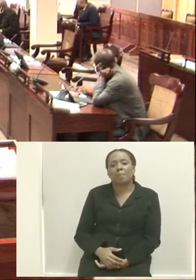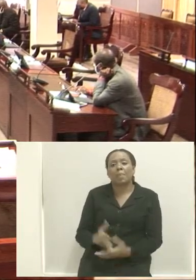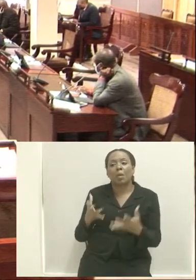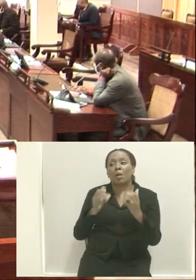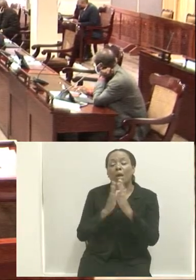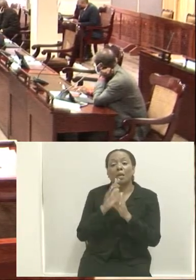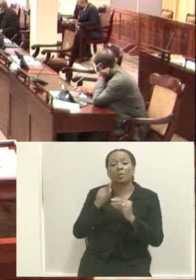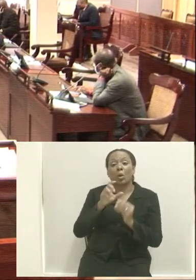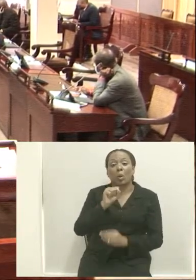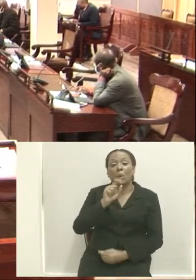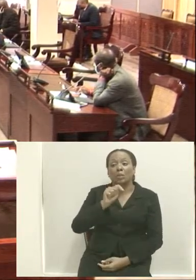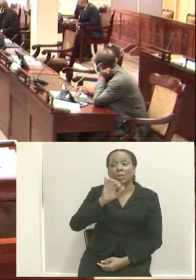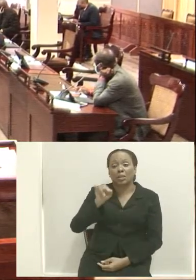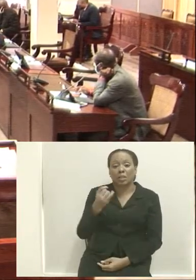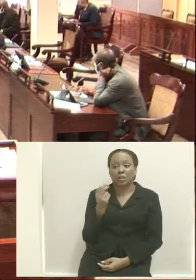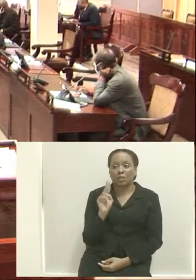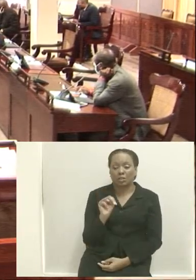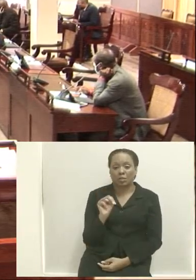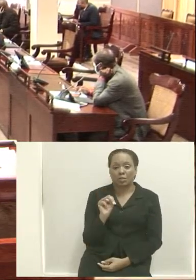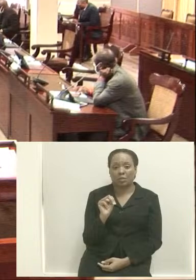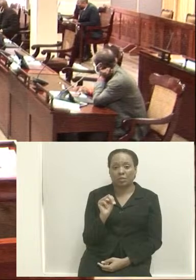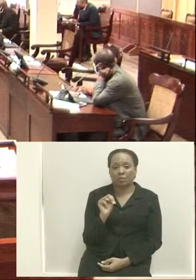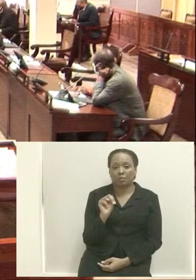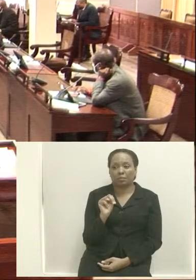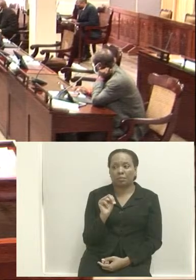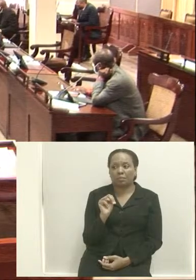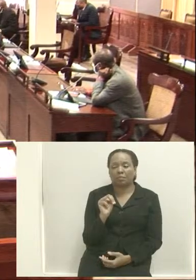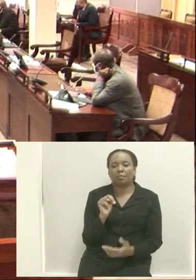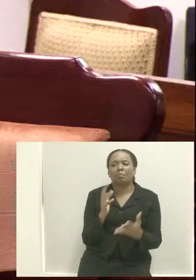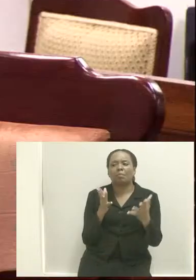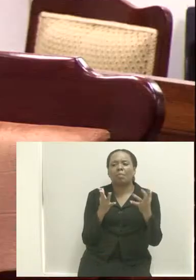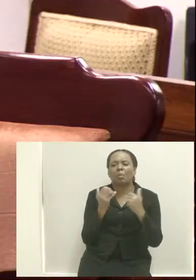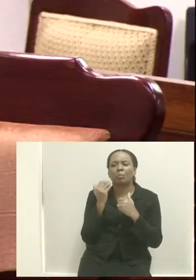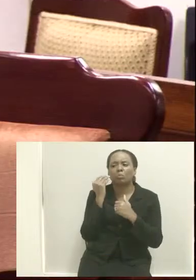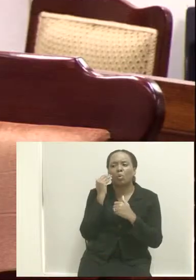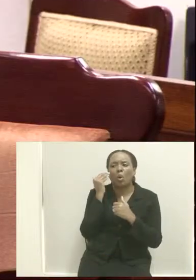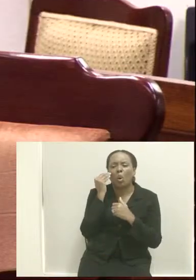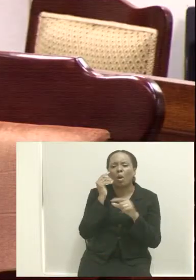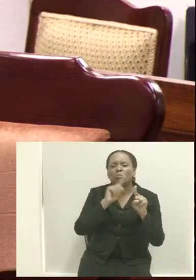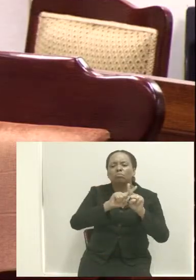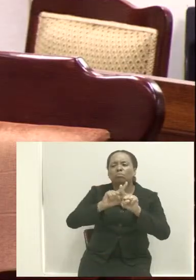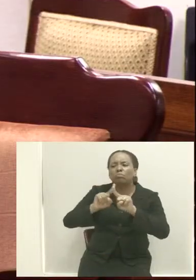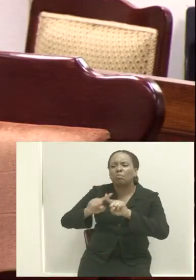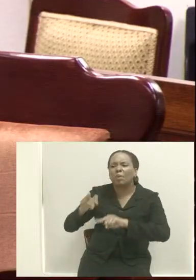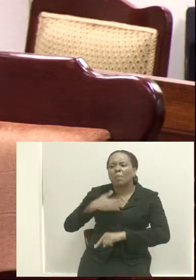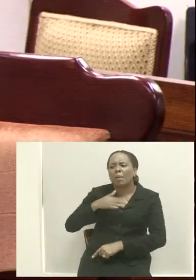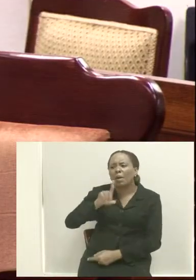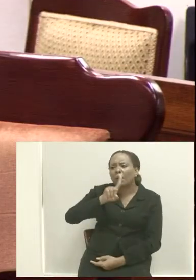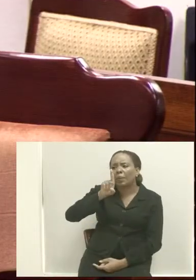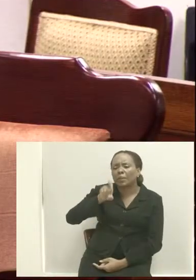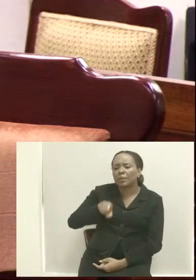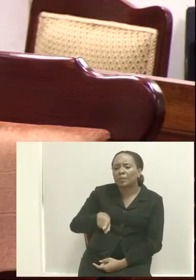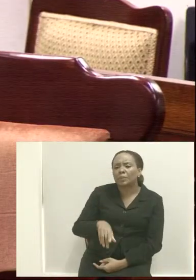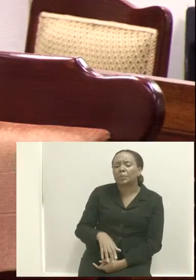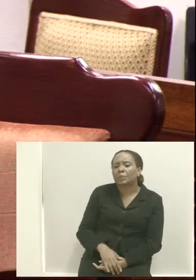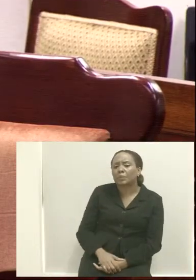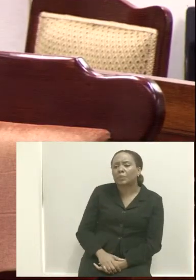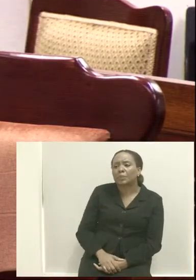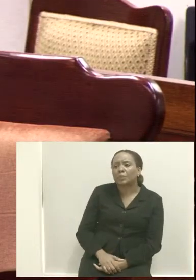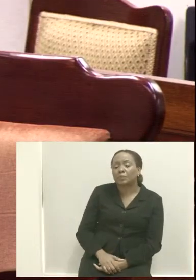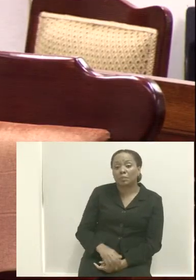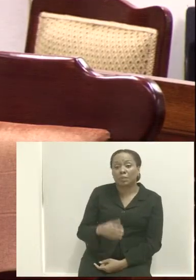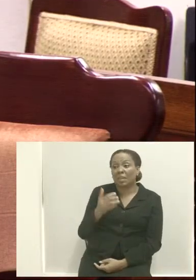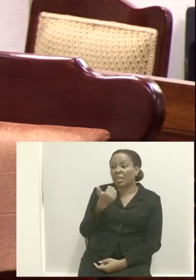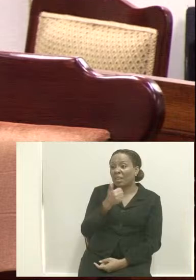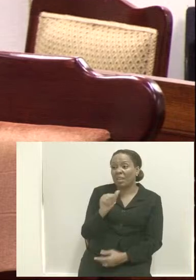that I mentioned above. And my question is, is there literature that I can pick up to share with those